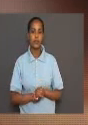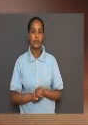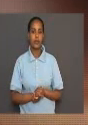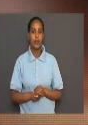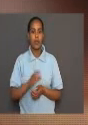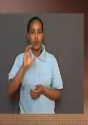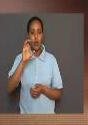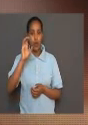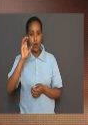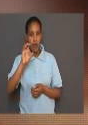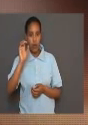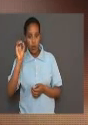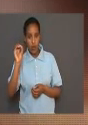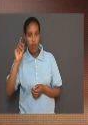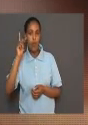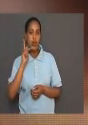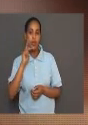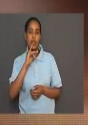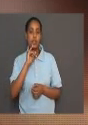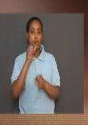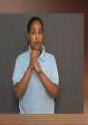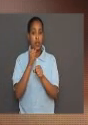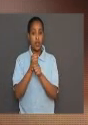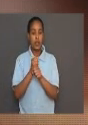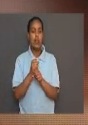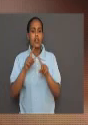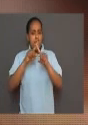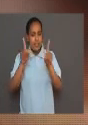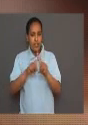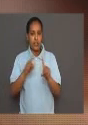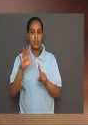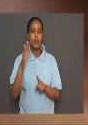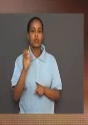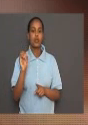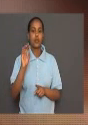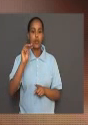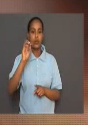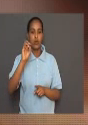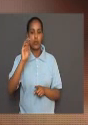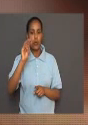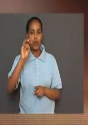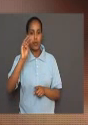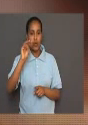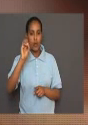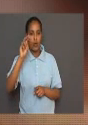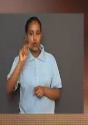A copolymer is a polymer made from different types of monomers.